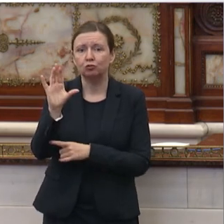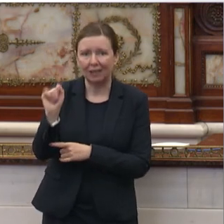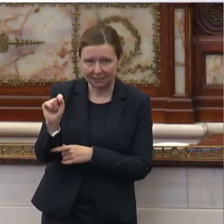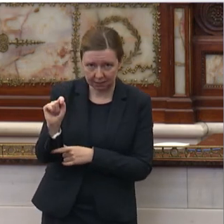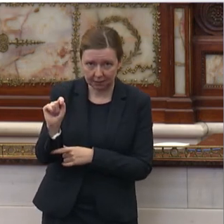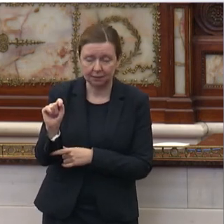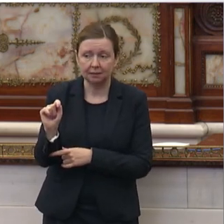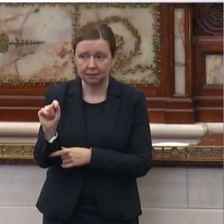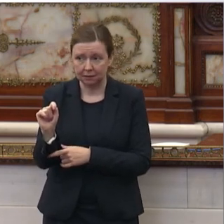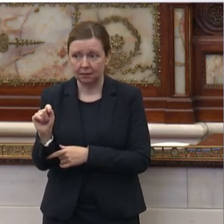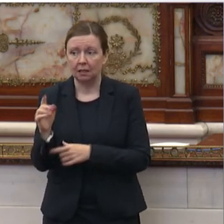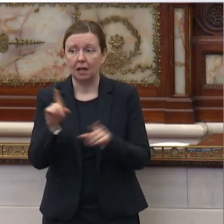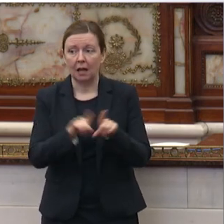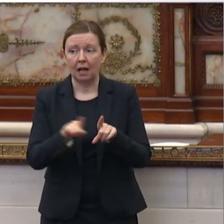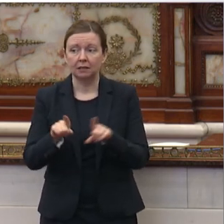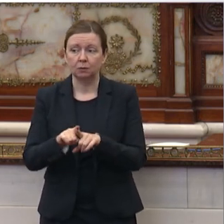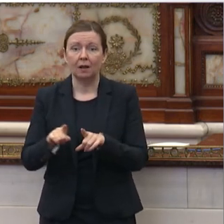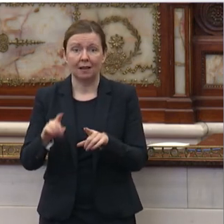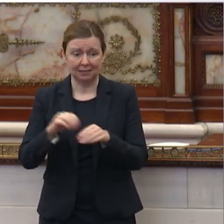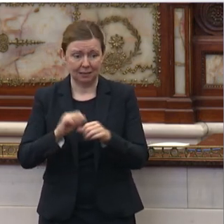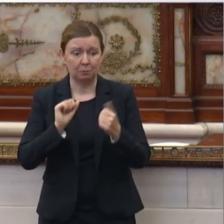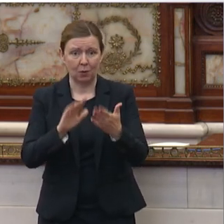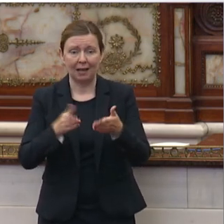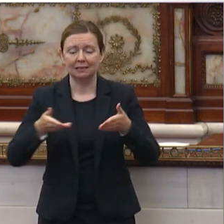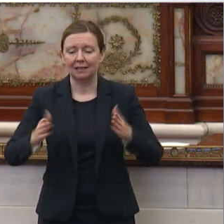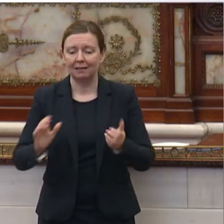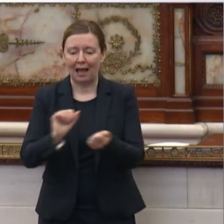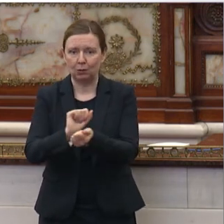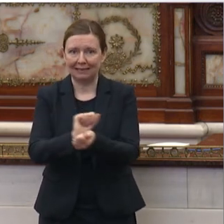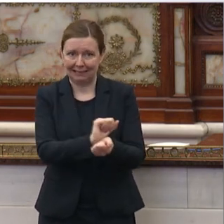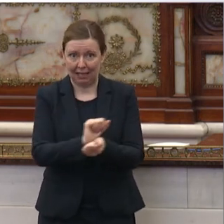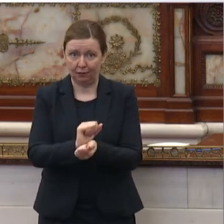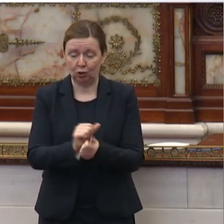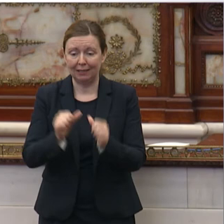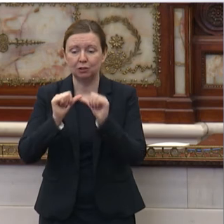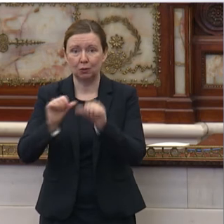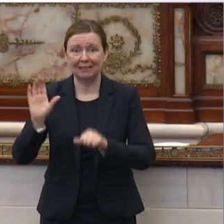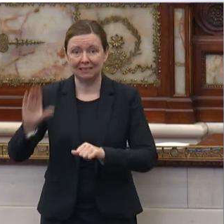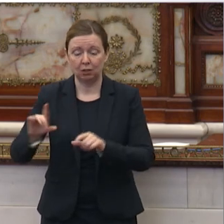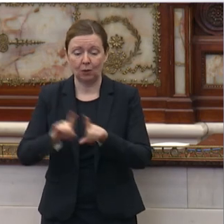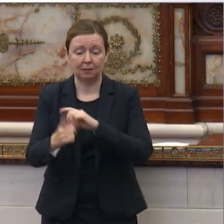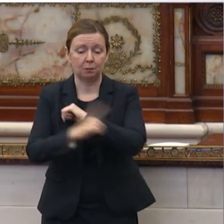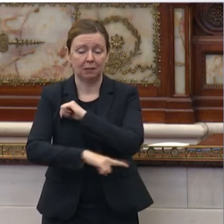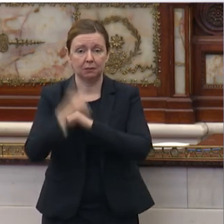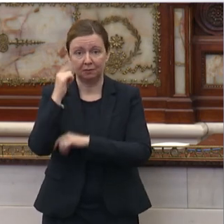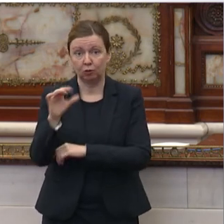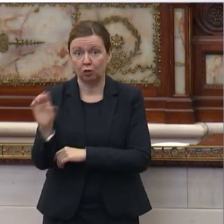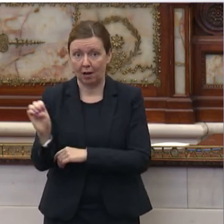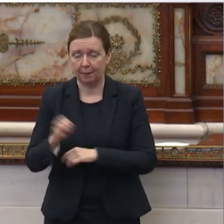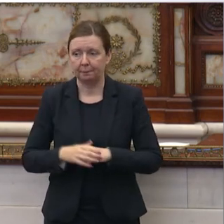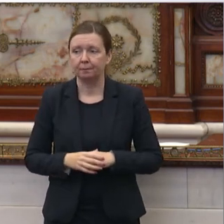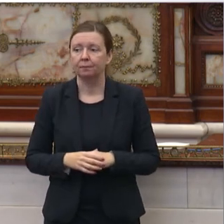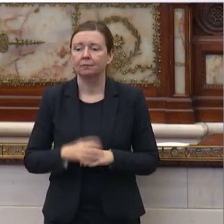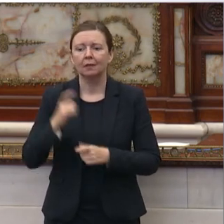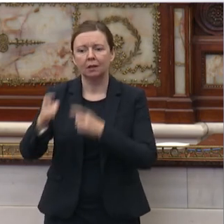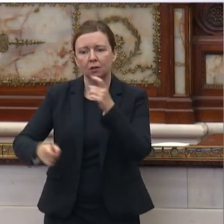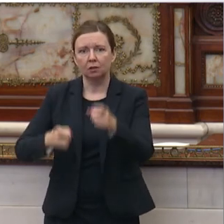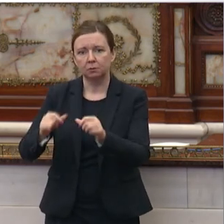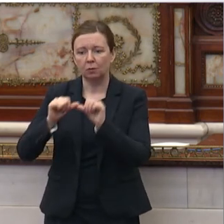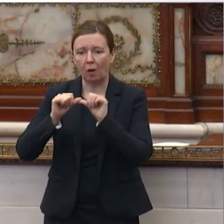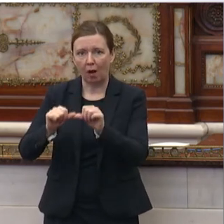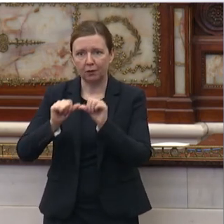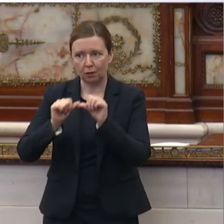origin as well as in practice, and it allows slavery to continue as punishment for crime and contributes to the